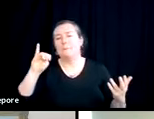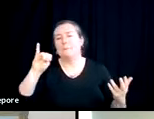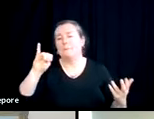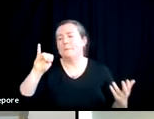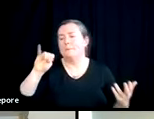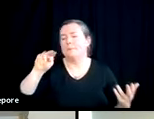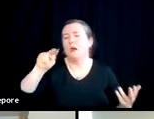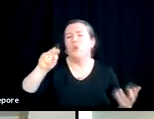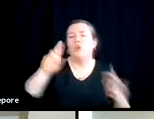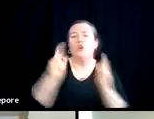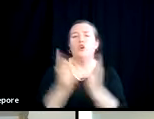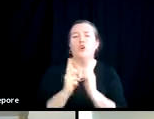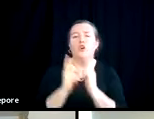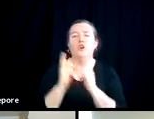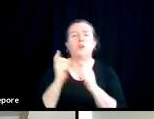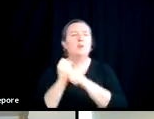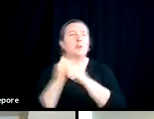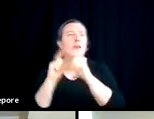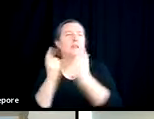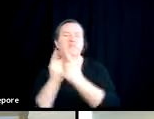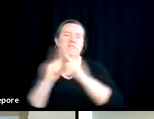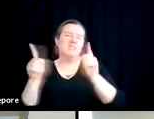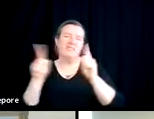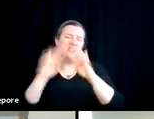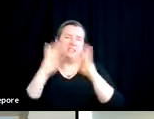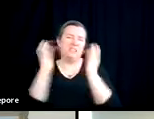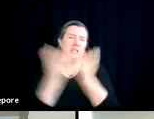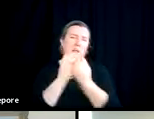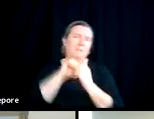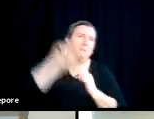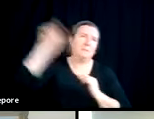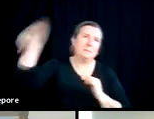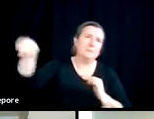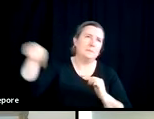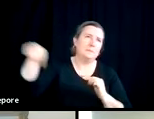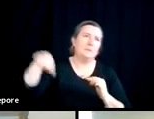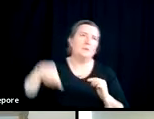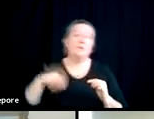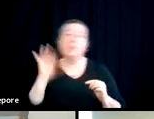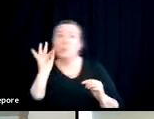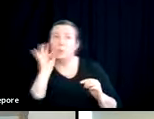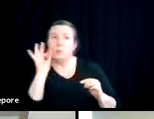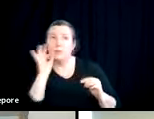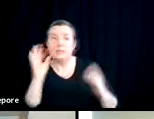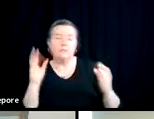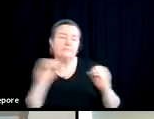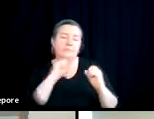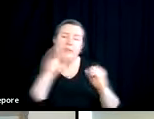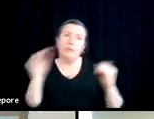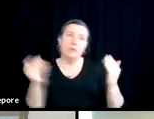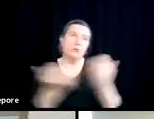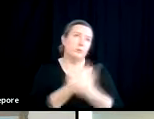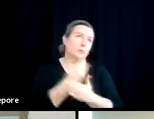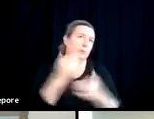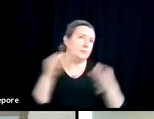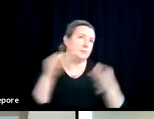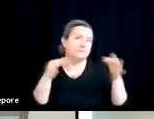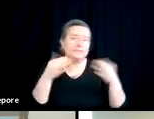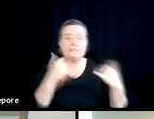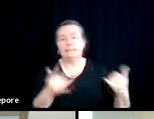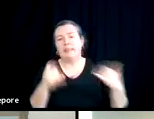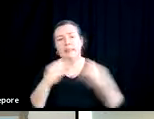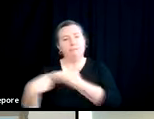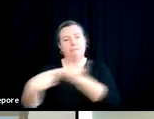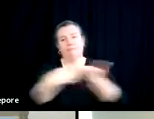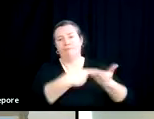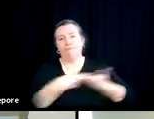leagues. Nothing new to say on weed, Daniel. I'm still optimistic. We've been working very well with our legislative colleagues in the Black Caucus with